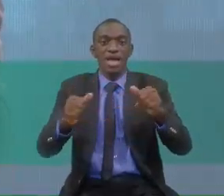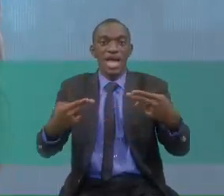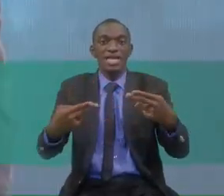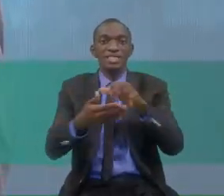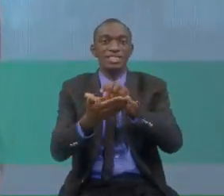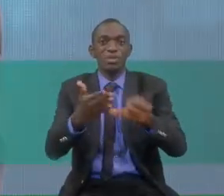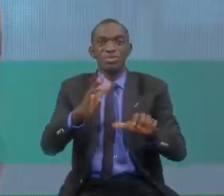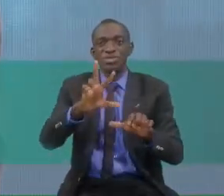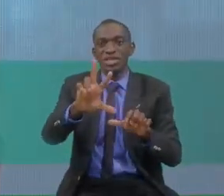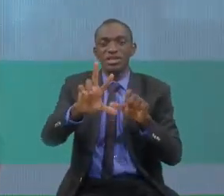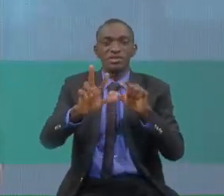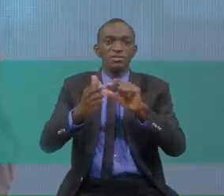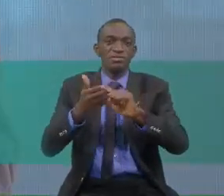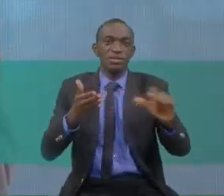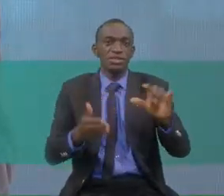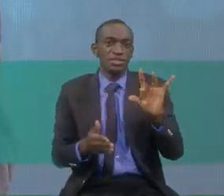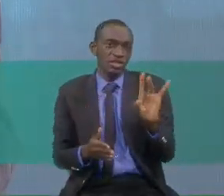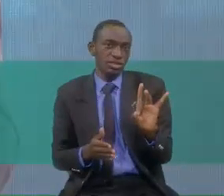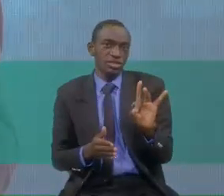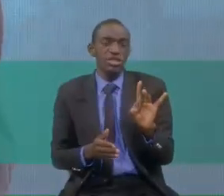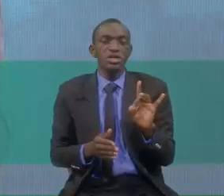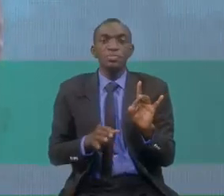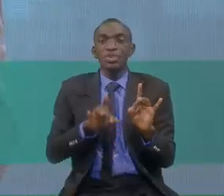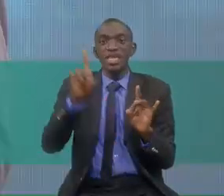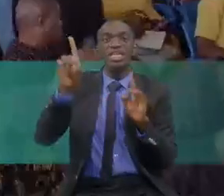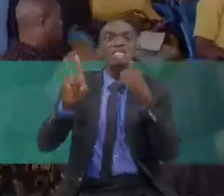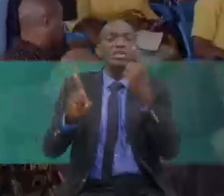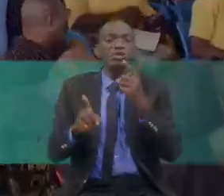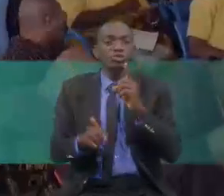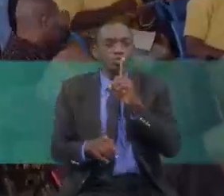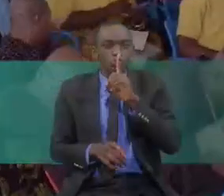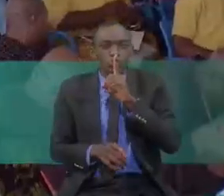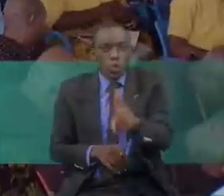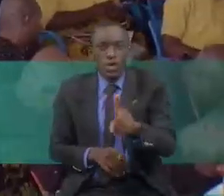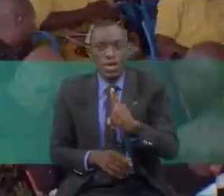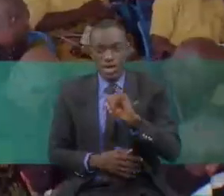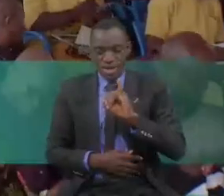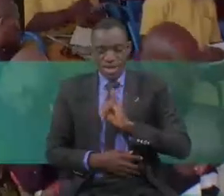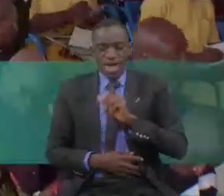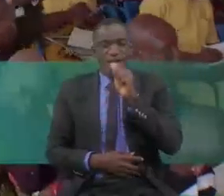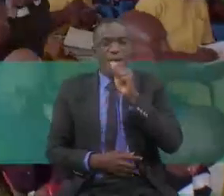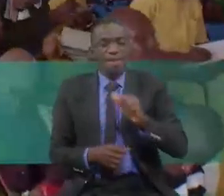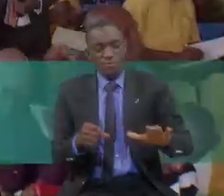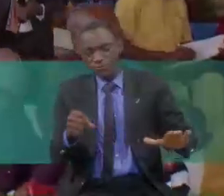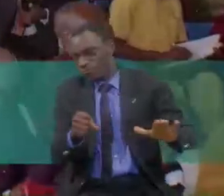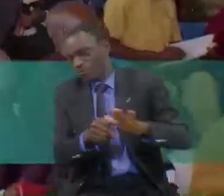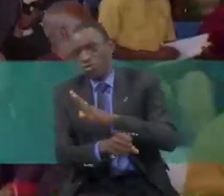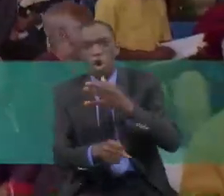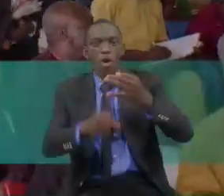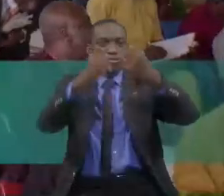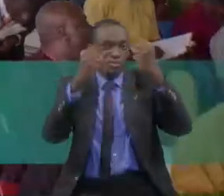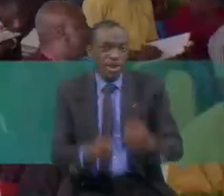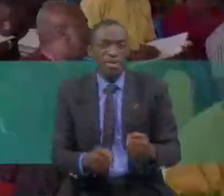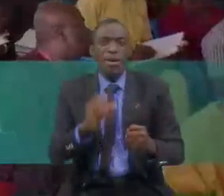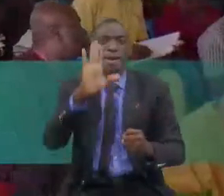chapter 3 verse 8, truly I am full of power by the Spirit